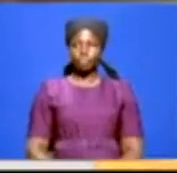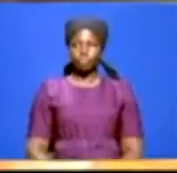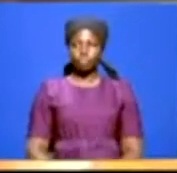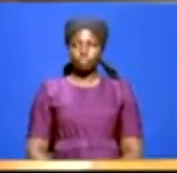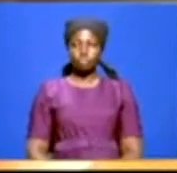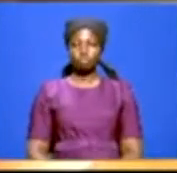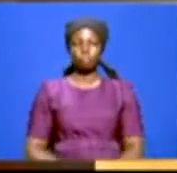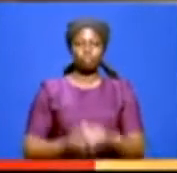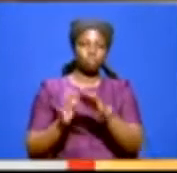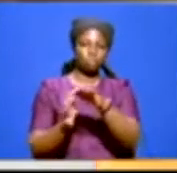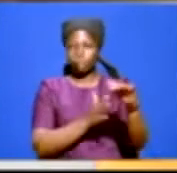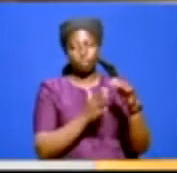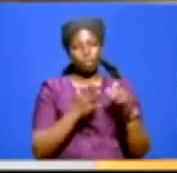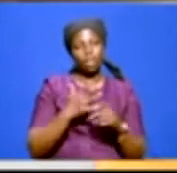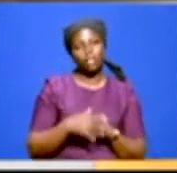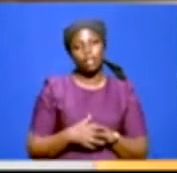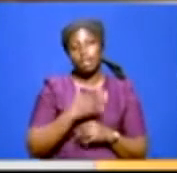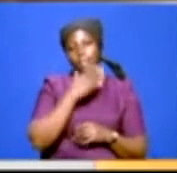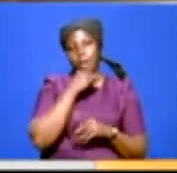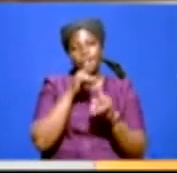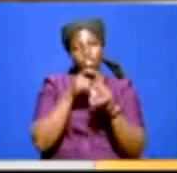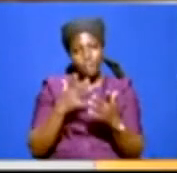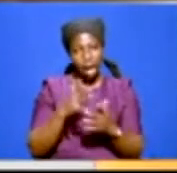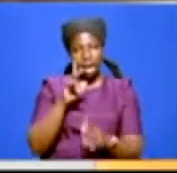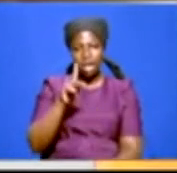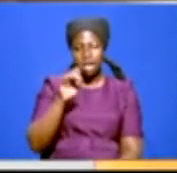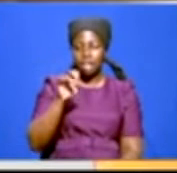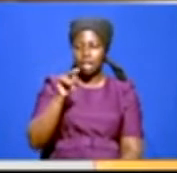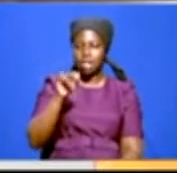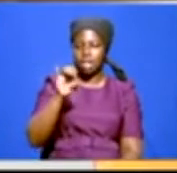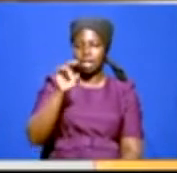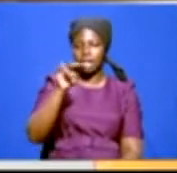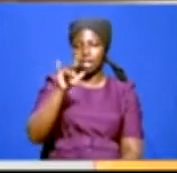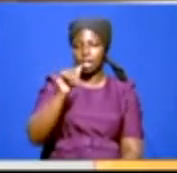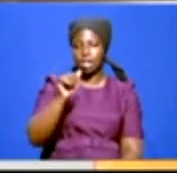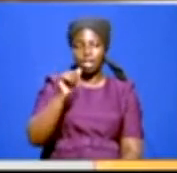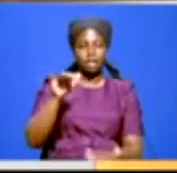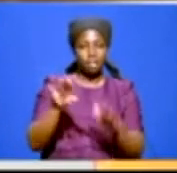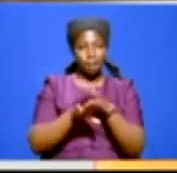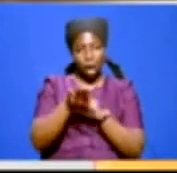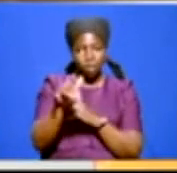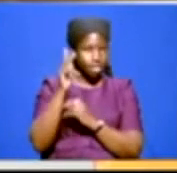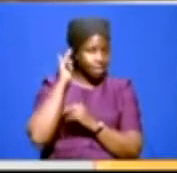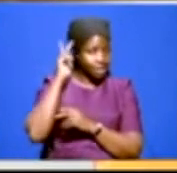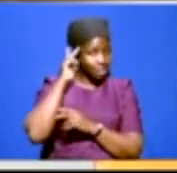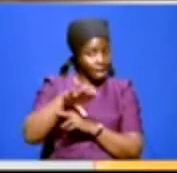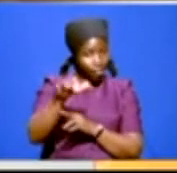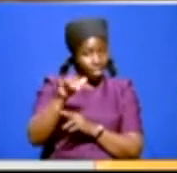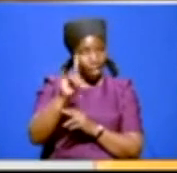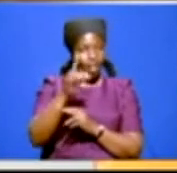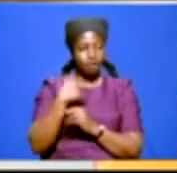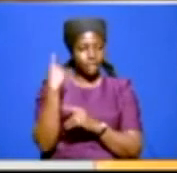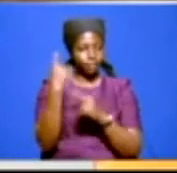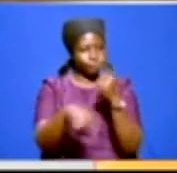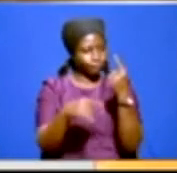Now, elsewhere, a man from Kenyenya Sub-county in Kisii is in police custody for allegedly physically assaulting